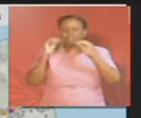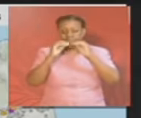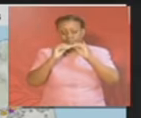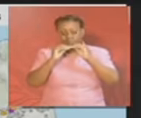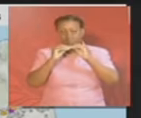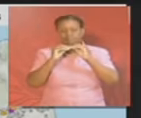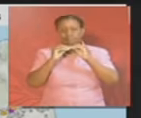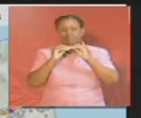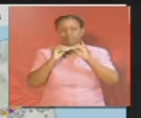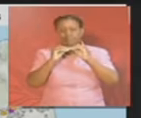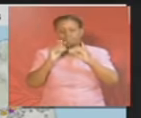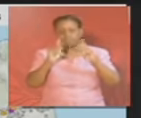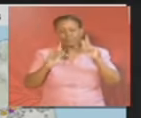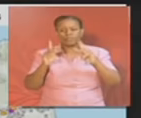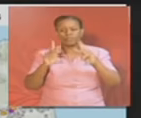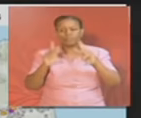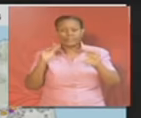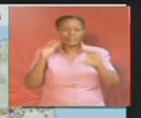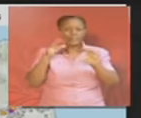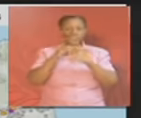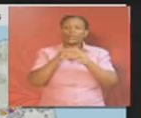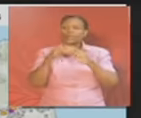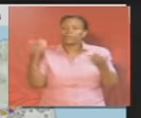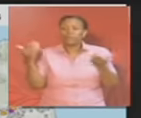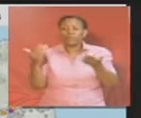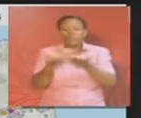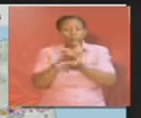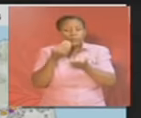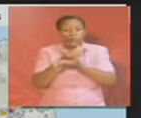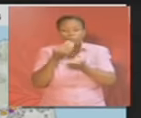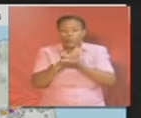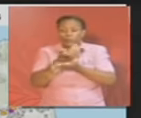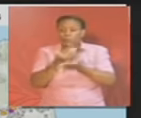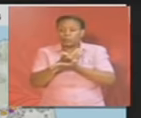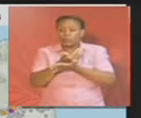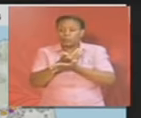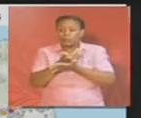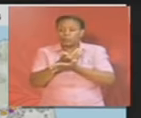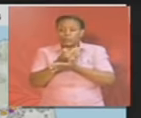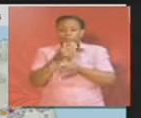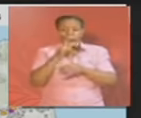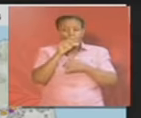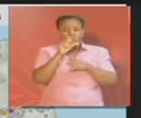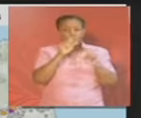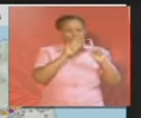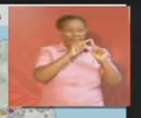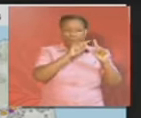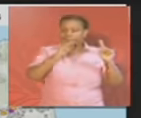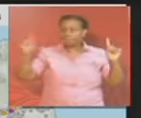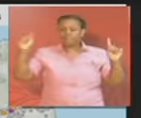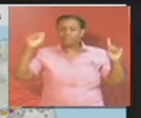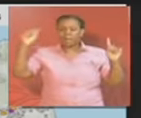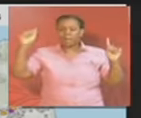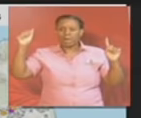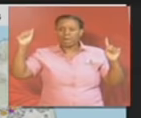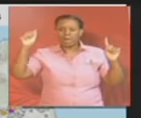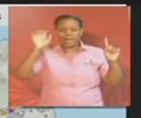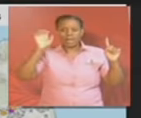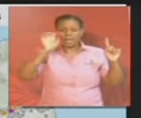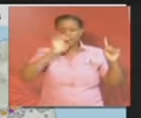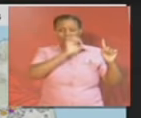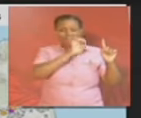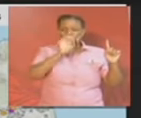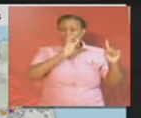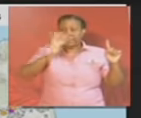the east-west corridor. So that will be St. George, west, central, and east, as well as the continued presence of cases